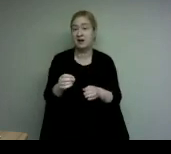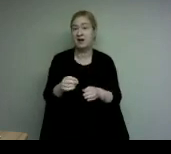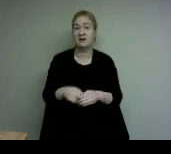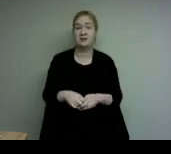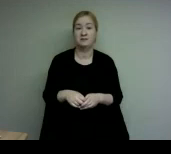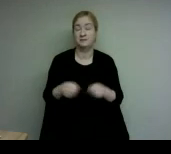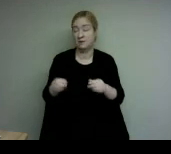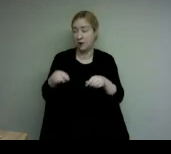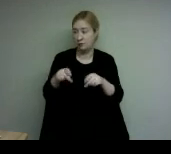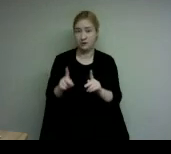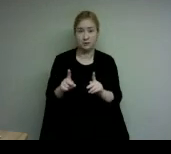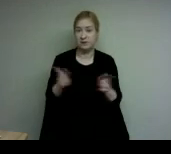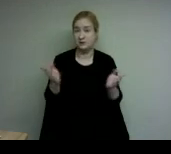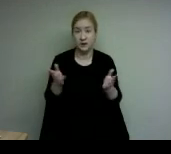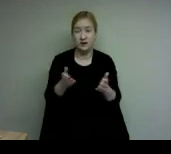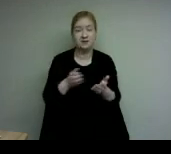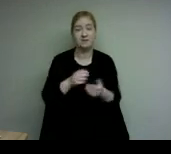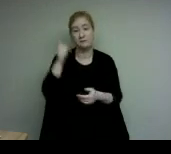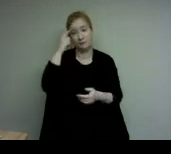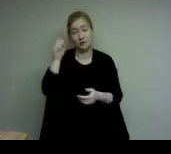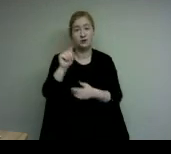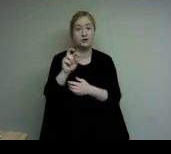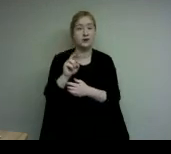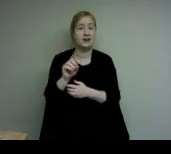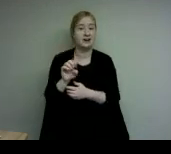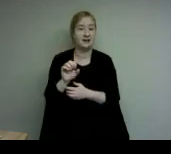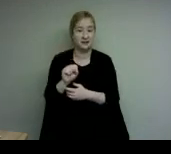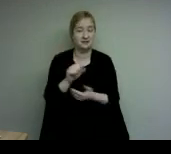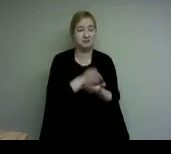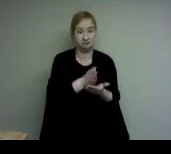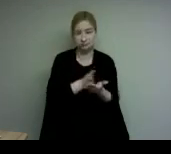in schools and in the communities. So,